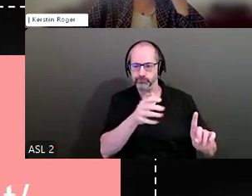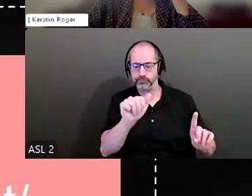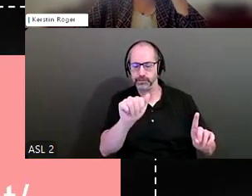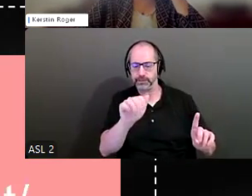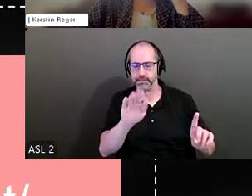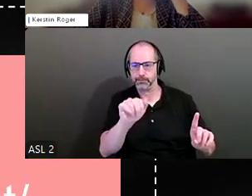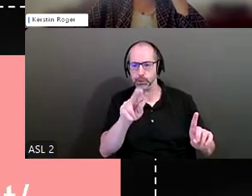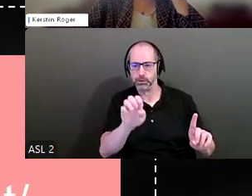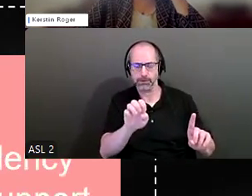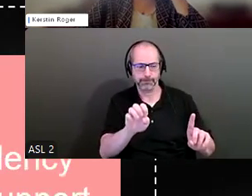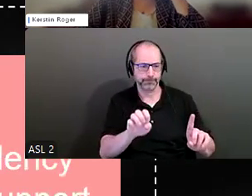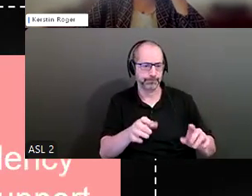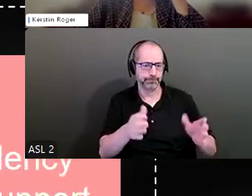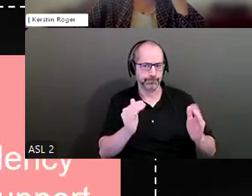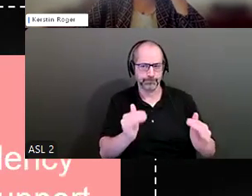Next slide, please.